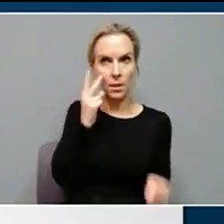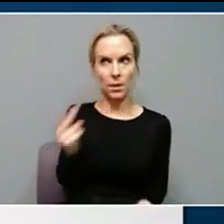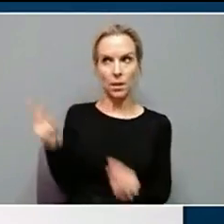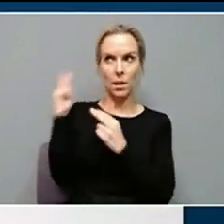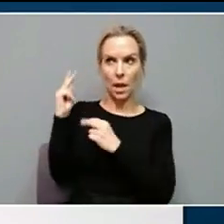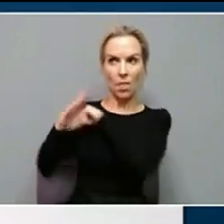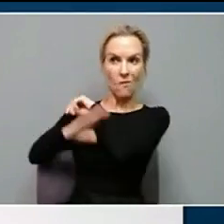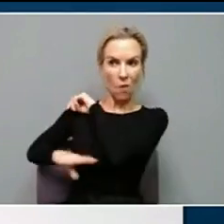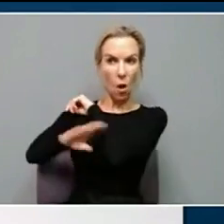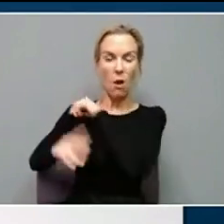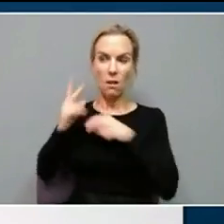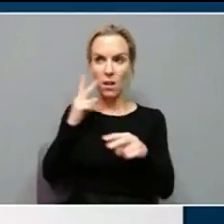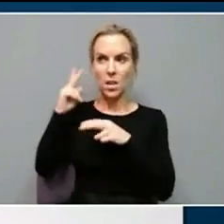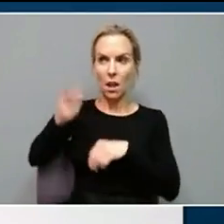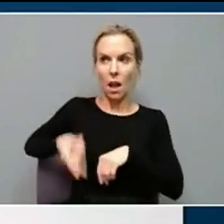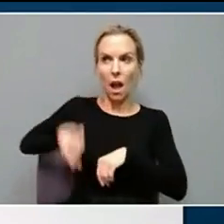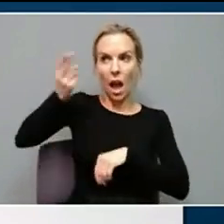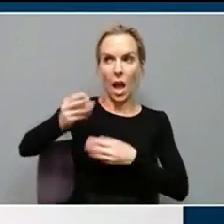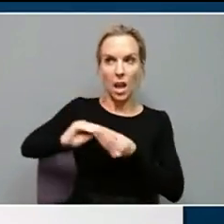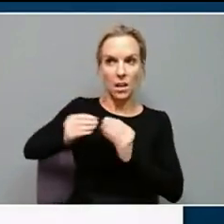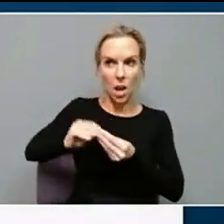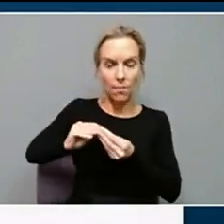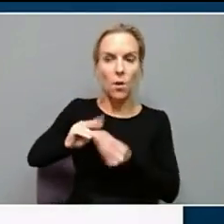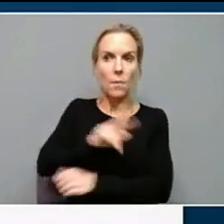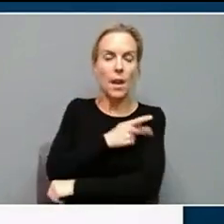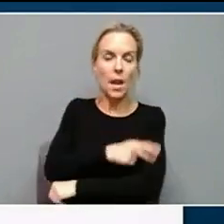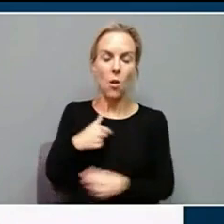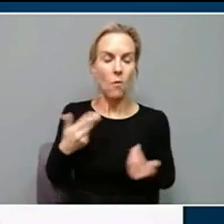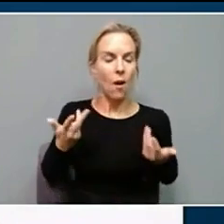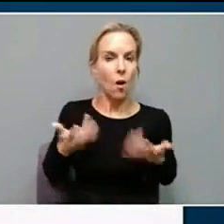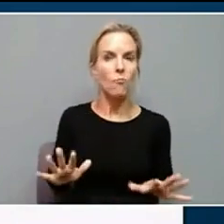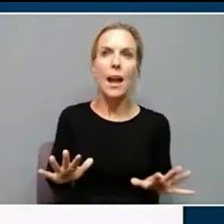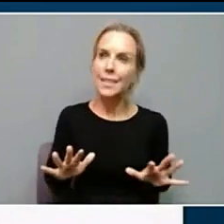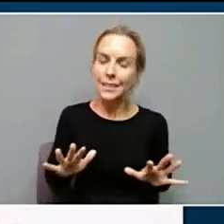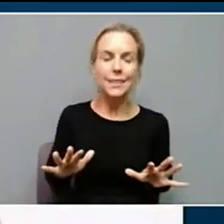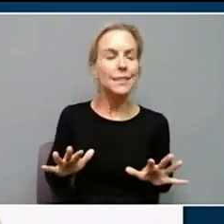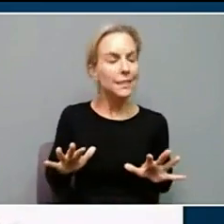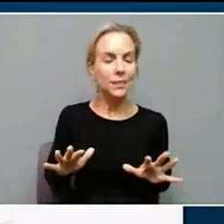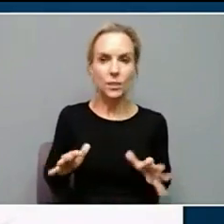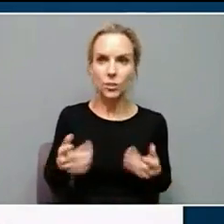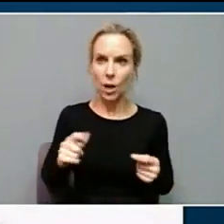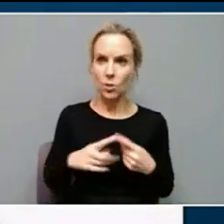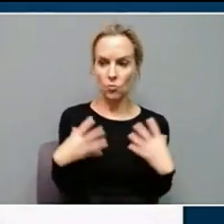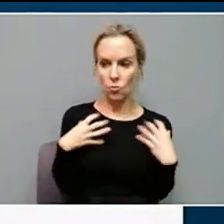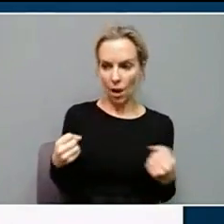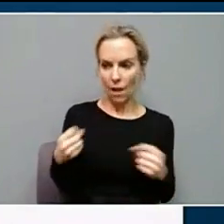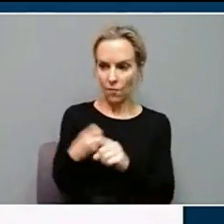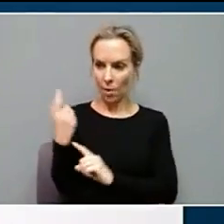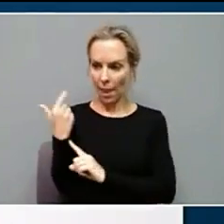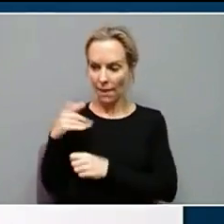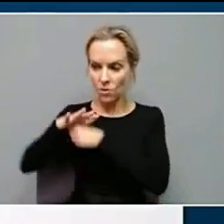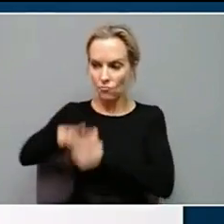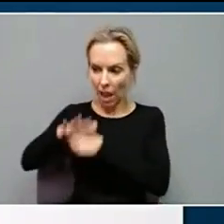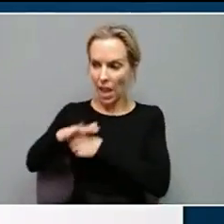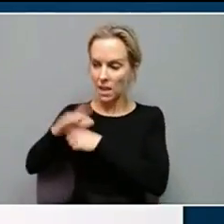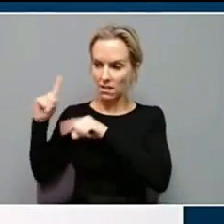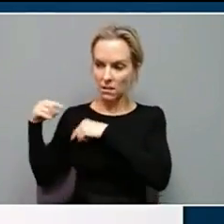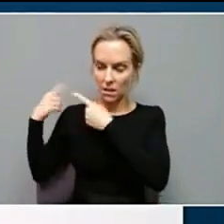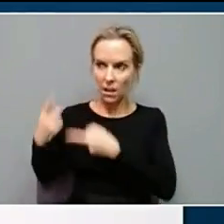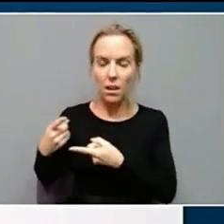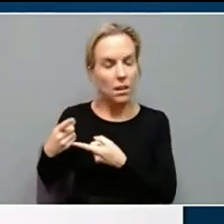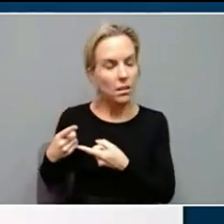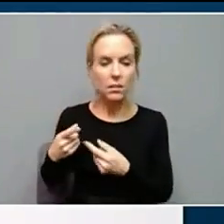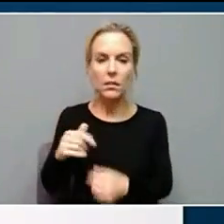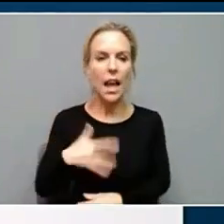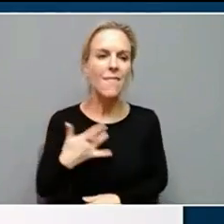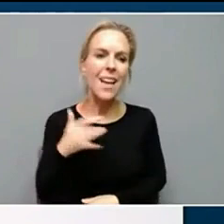high level of patients and we were already, you know, trying to recuperate from all the stress we had been going through with that. It just felt like you could